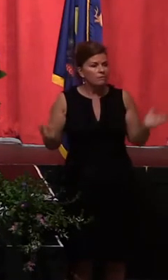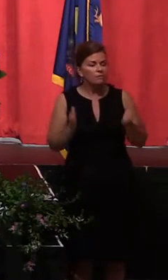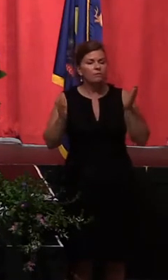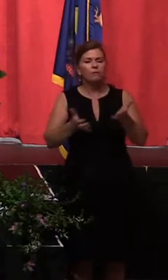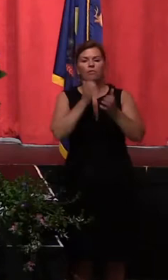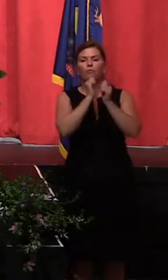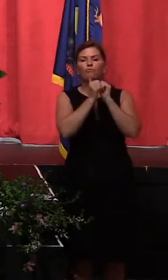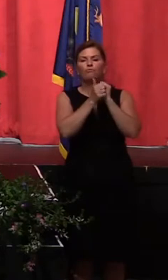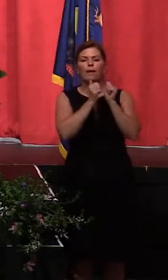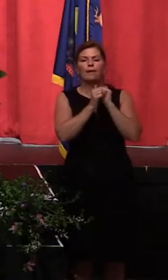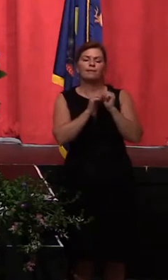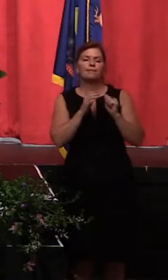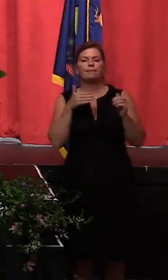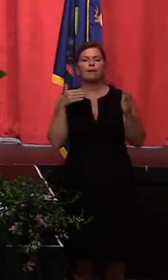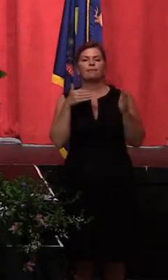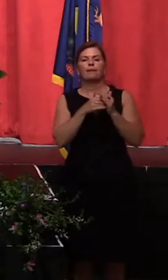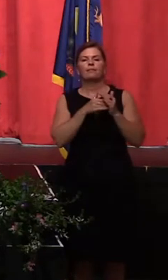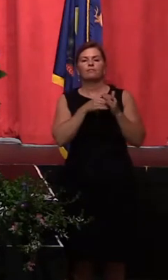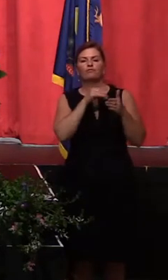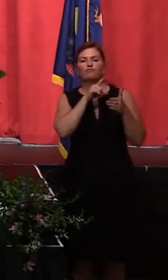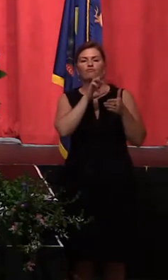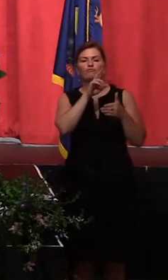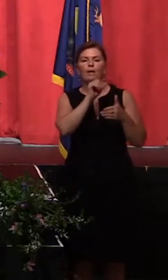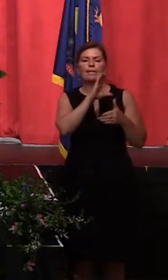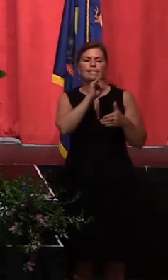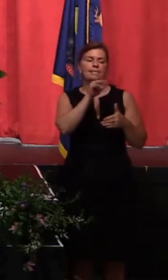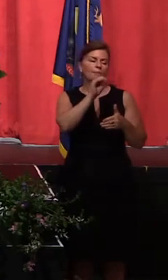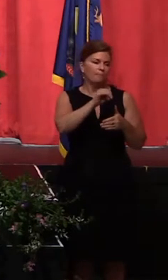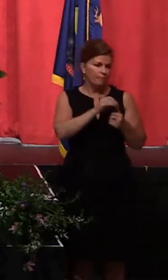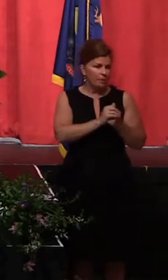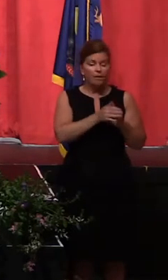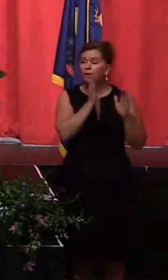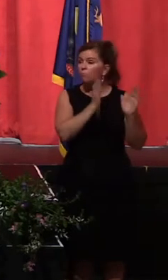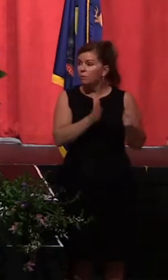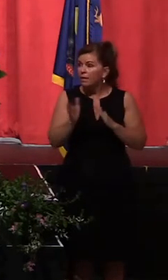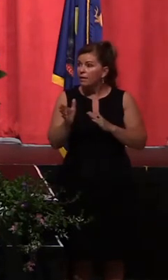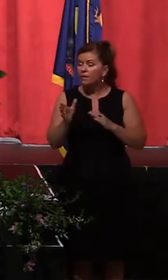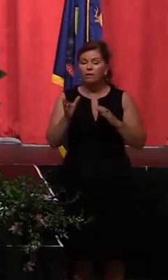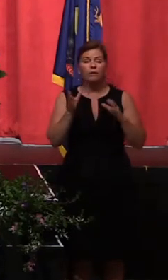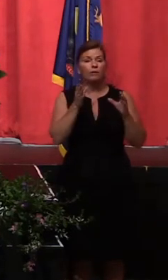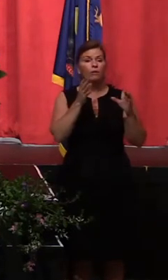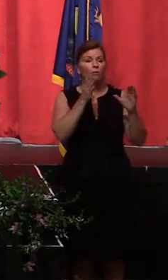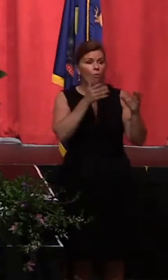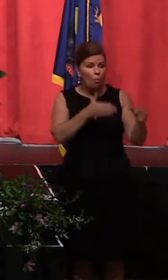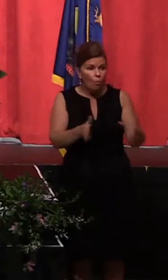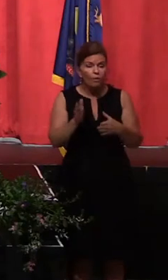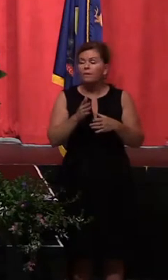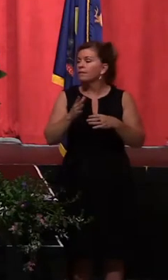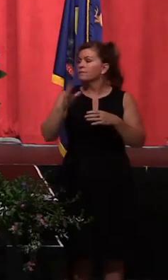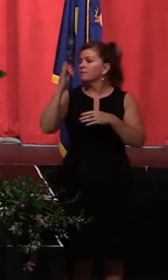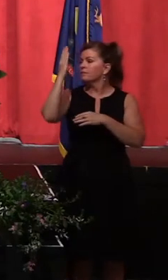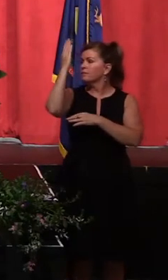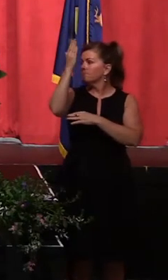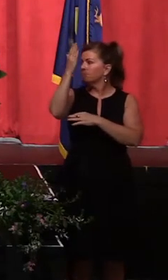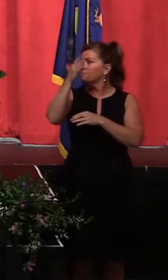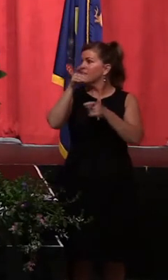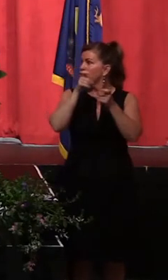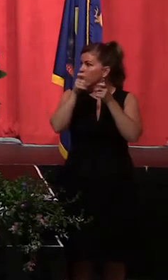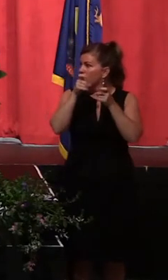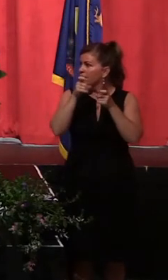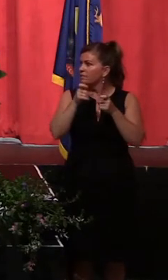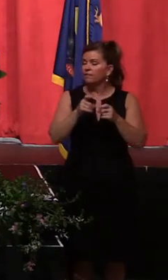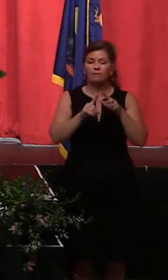Against Racism in Montpelier, and planning, organizing, and directing our Diversity Day in